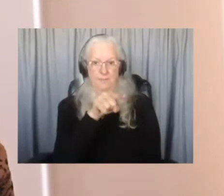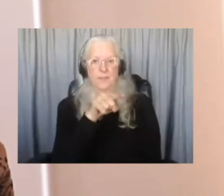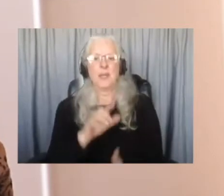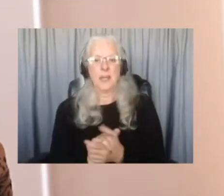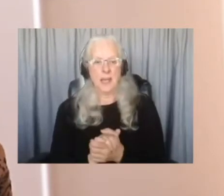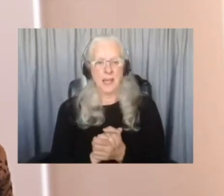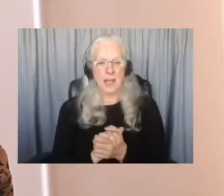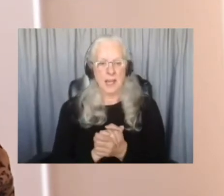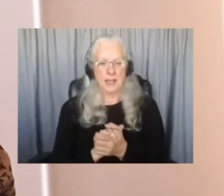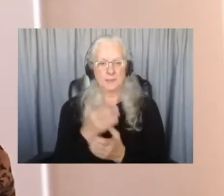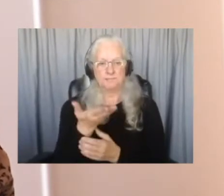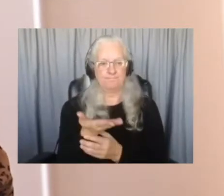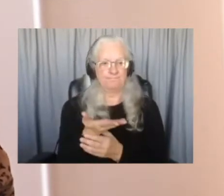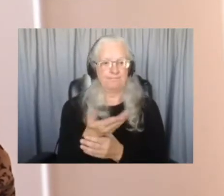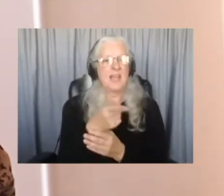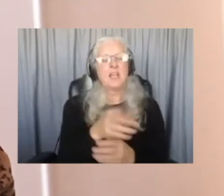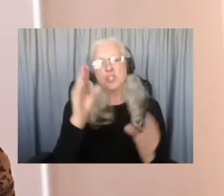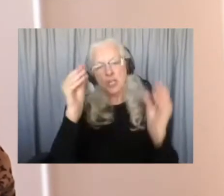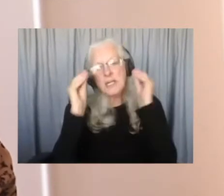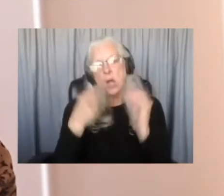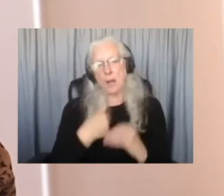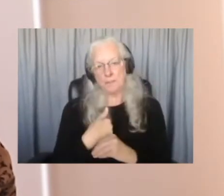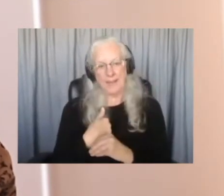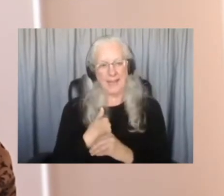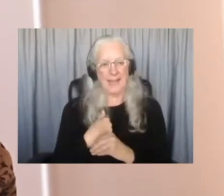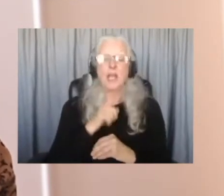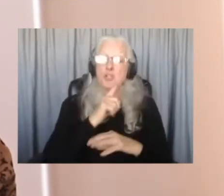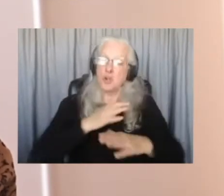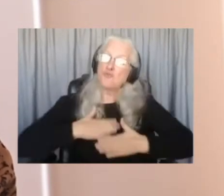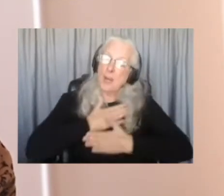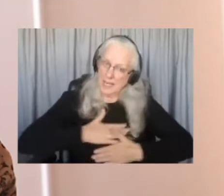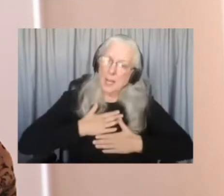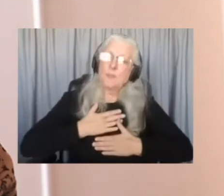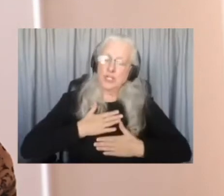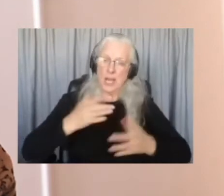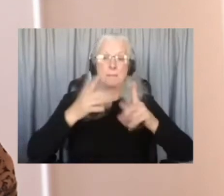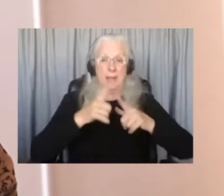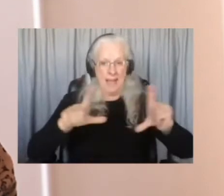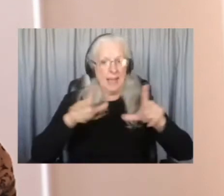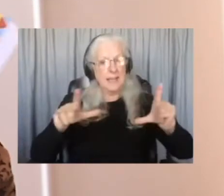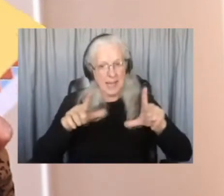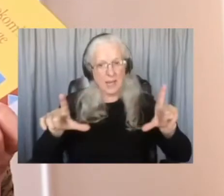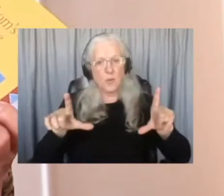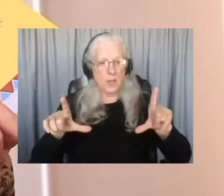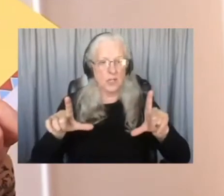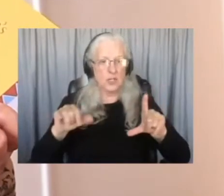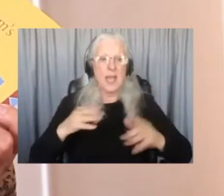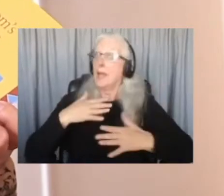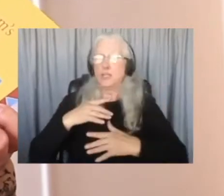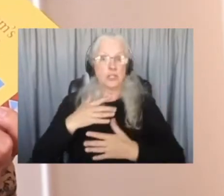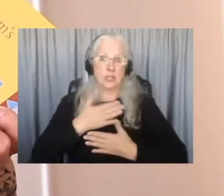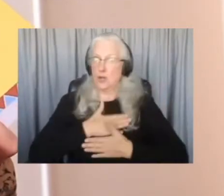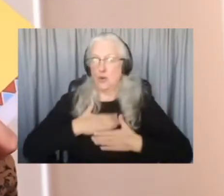taught me to appreciate my language, to appreciate language altogether. She spoke